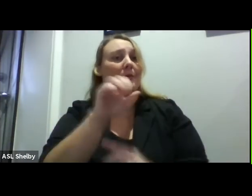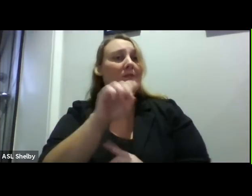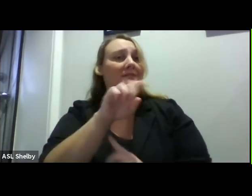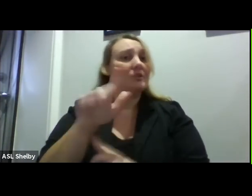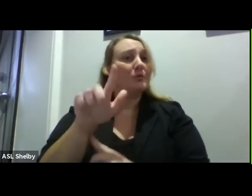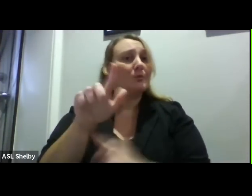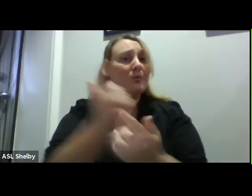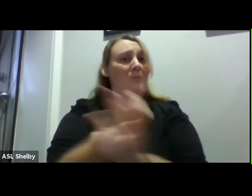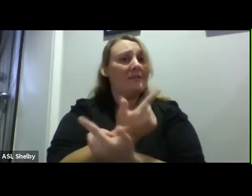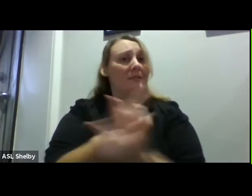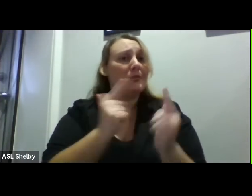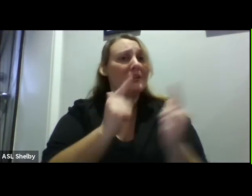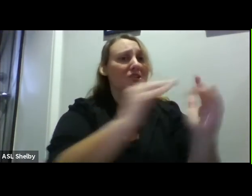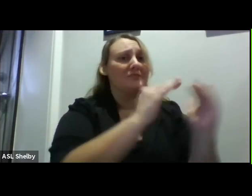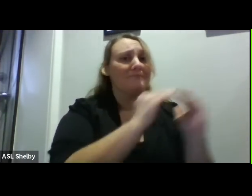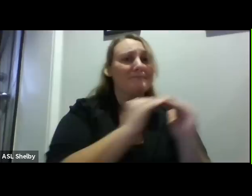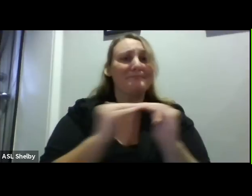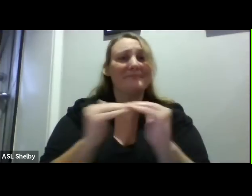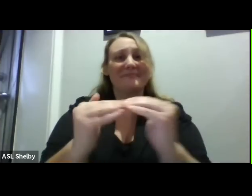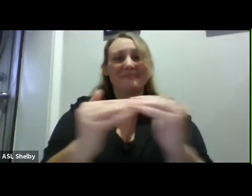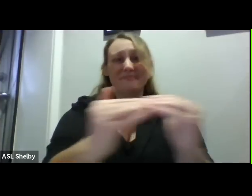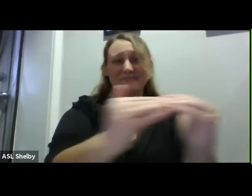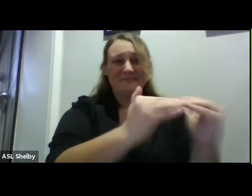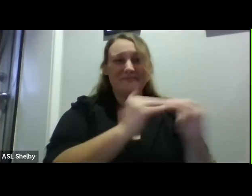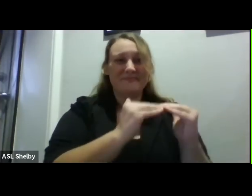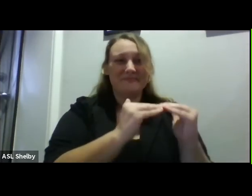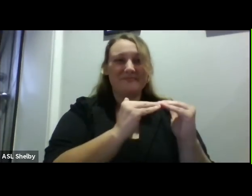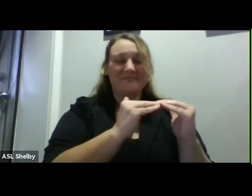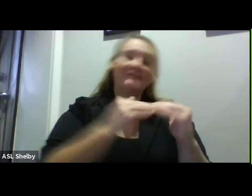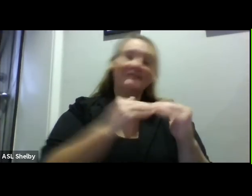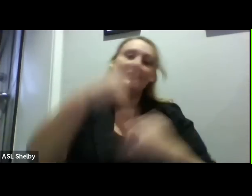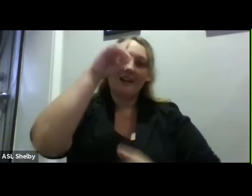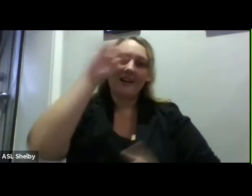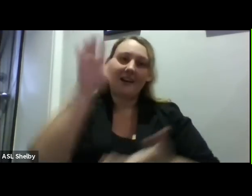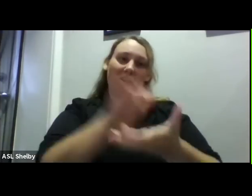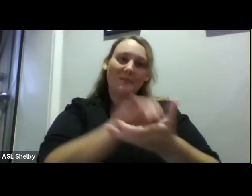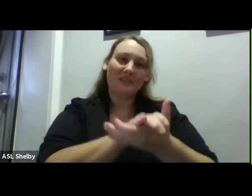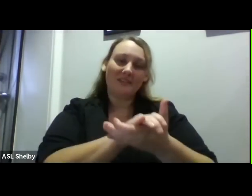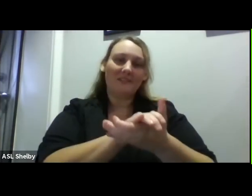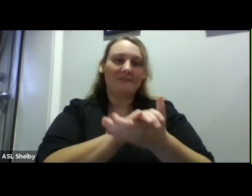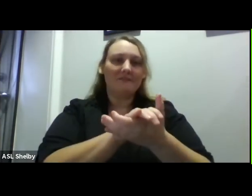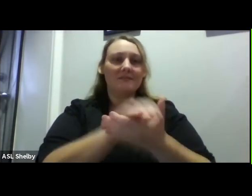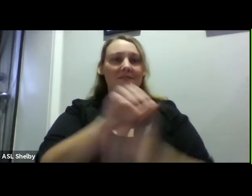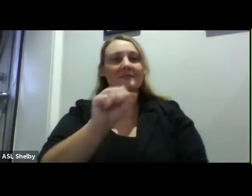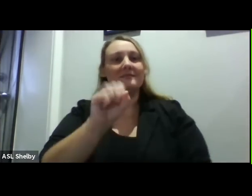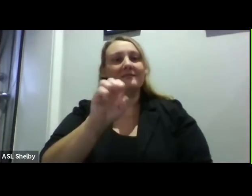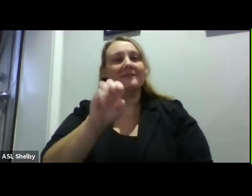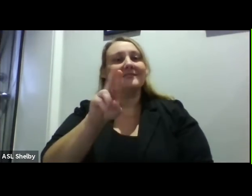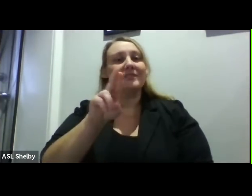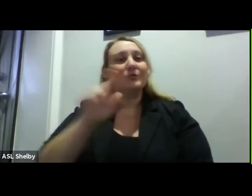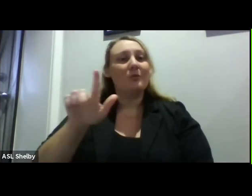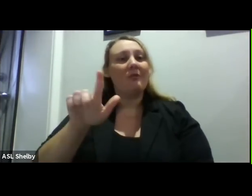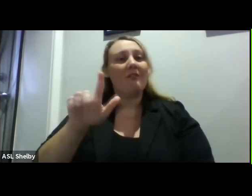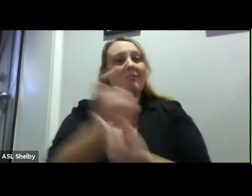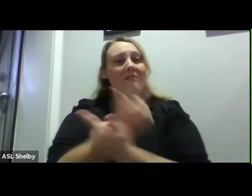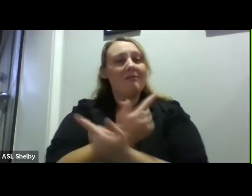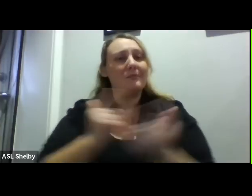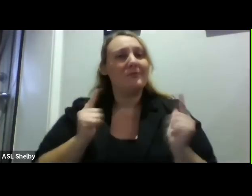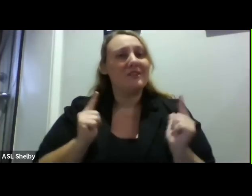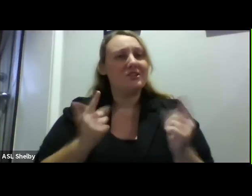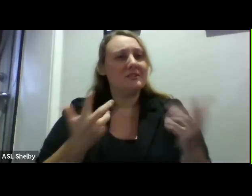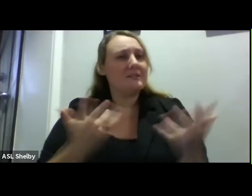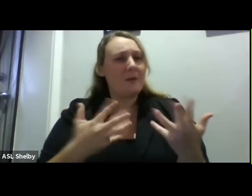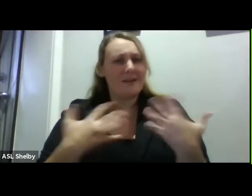liberation is a radical act of self-love for human beings, an act of healing and revolution,